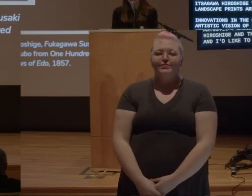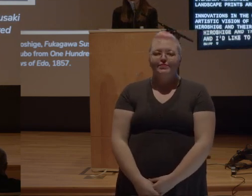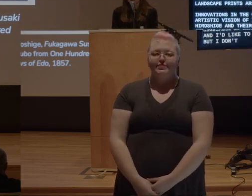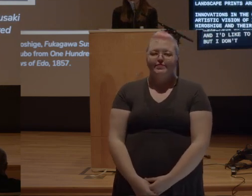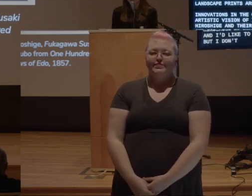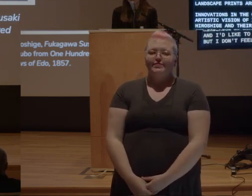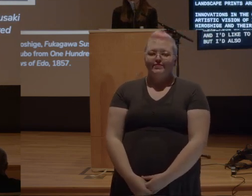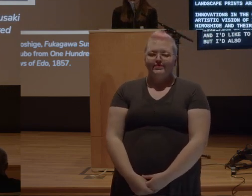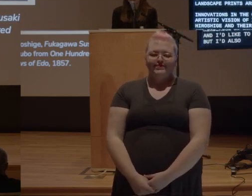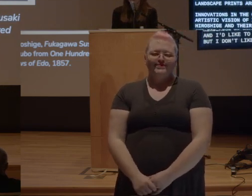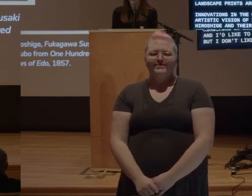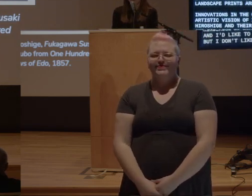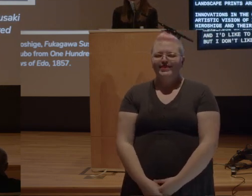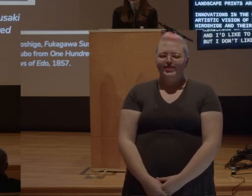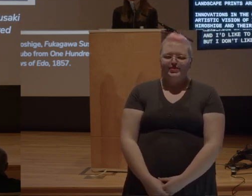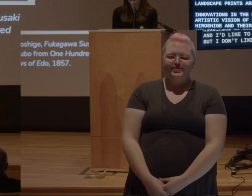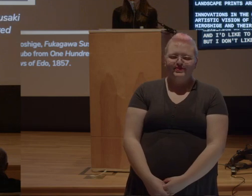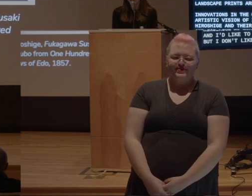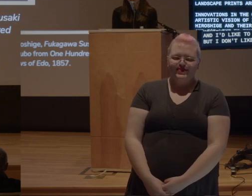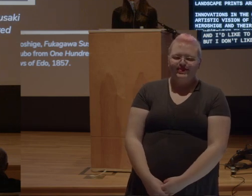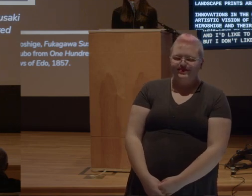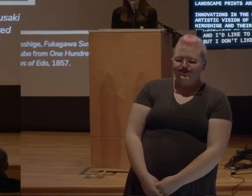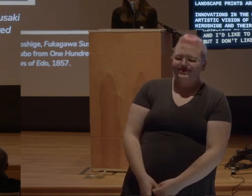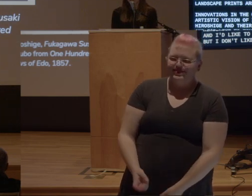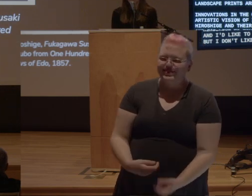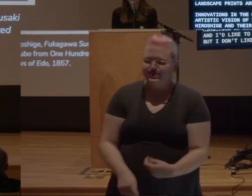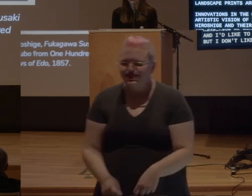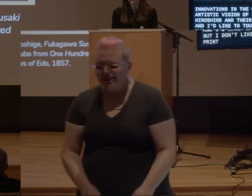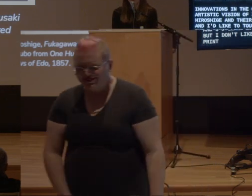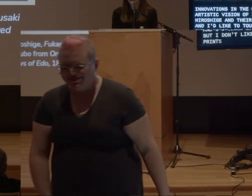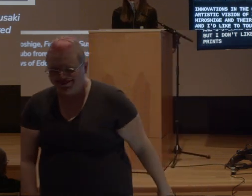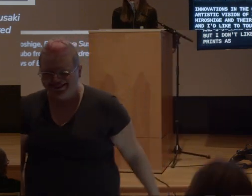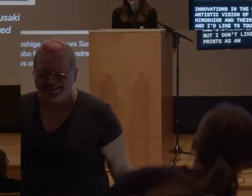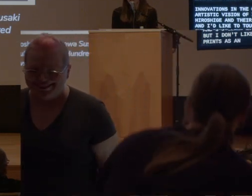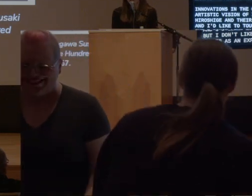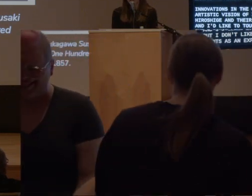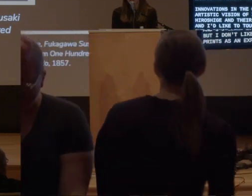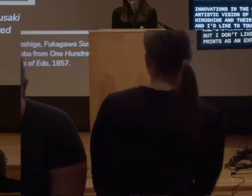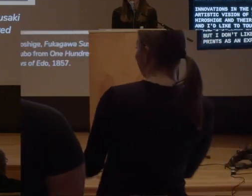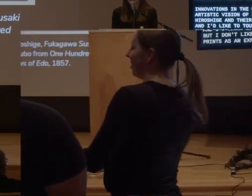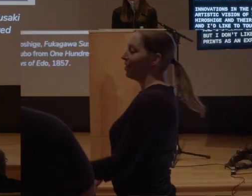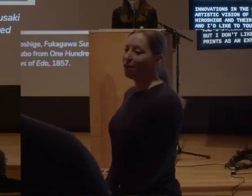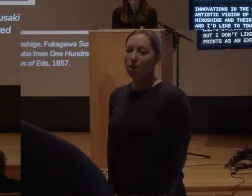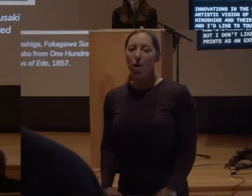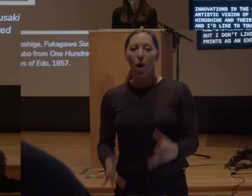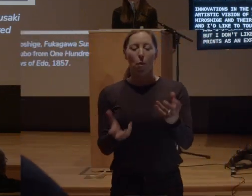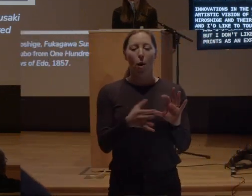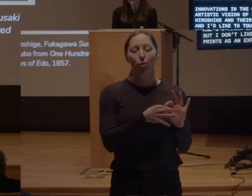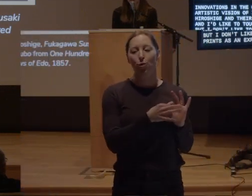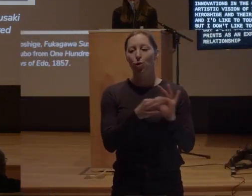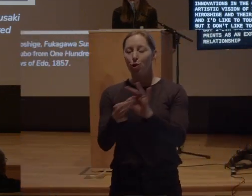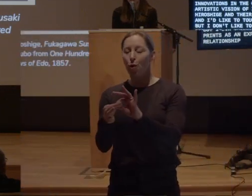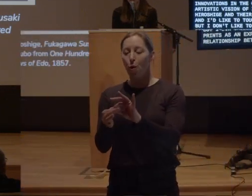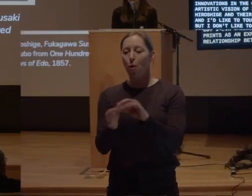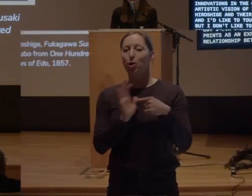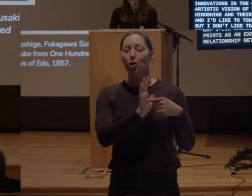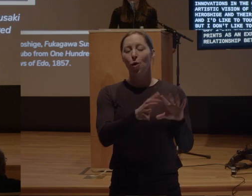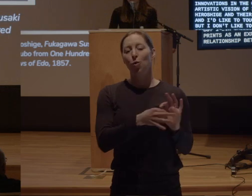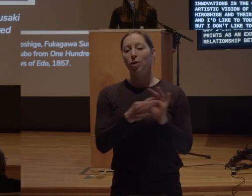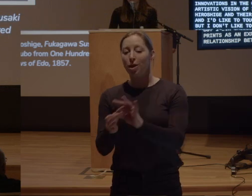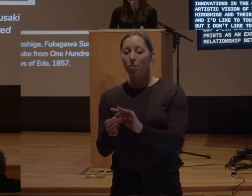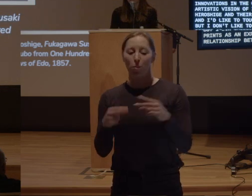really focus on landscape prints as an expression of the reciprocal relationship between human culture and